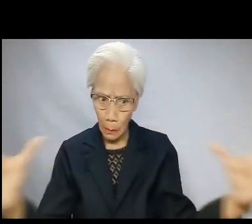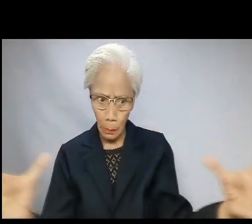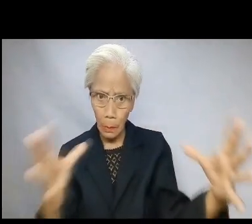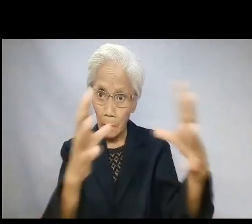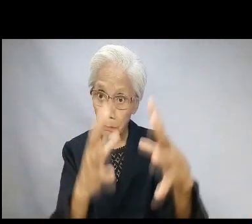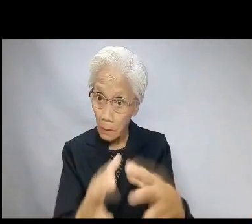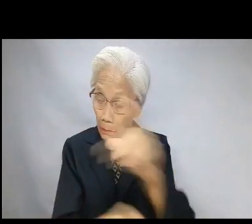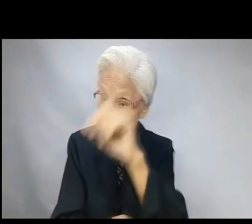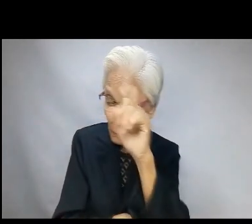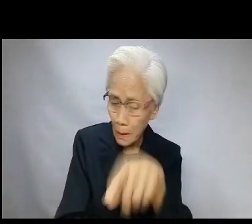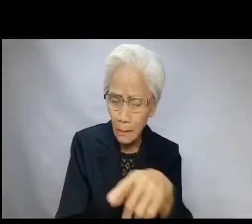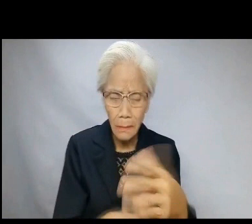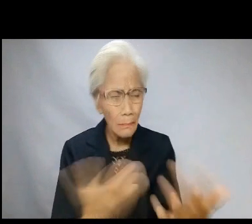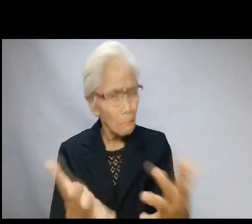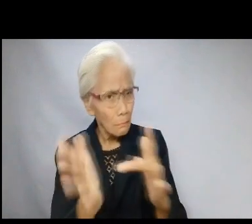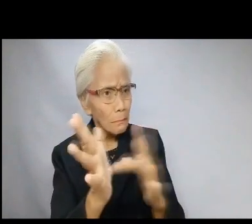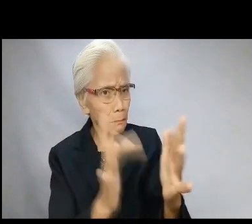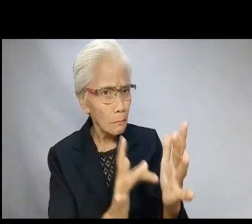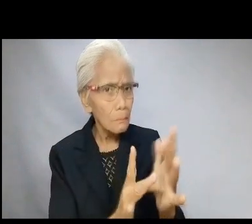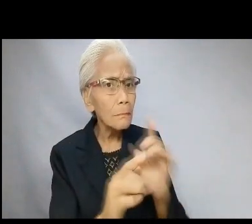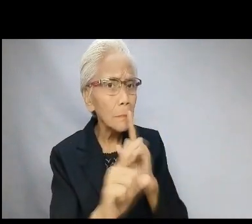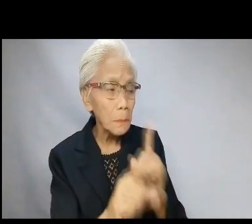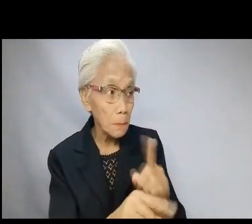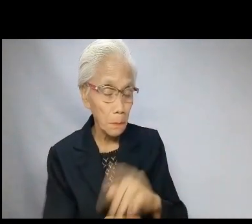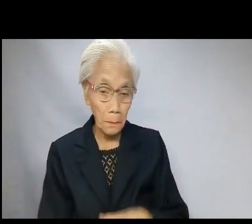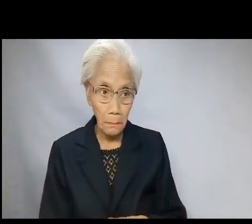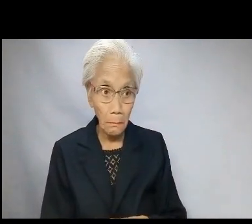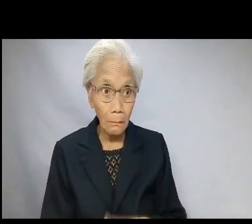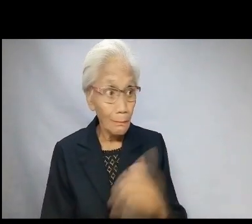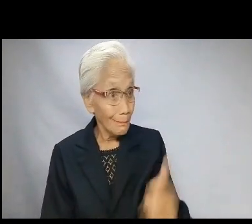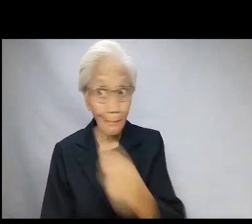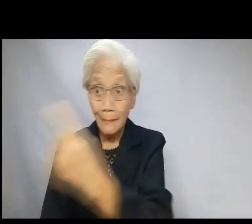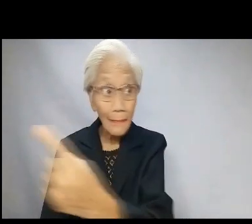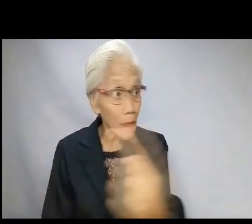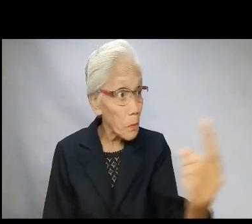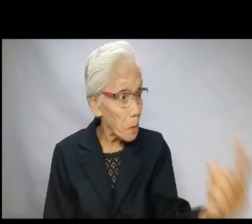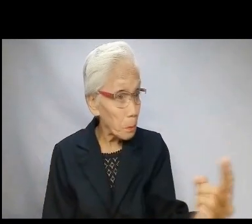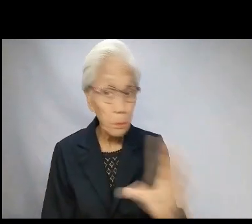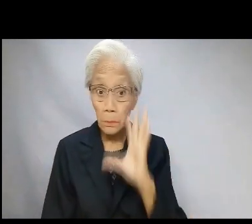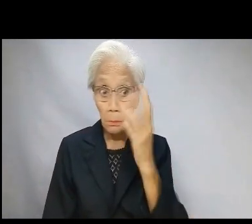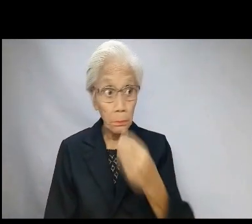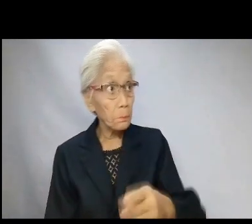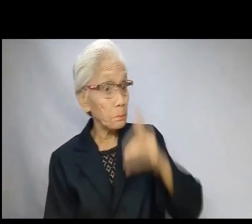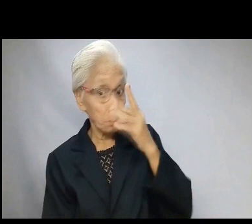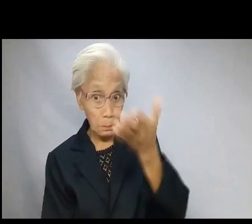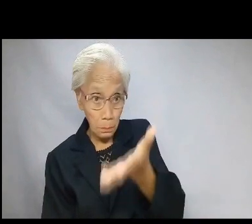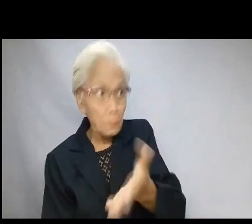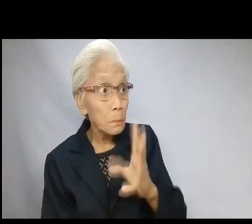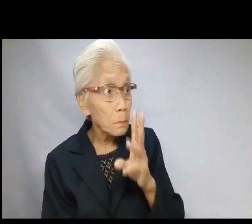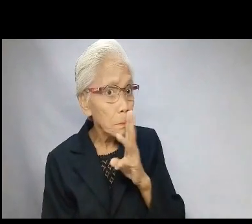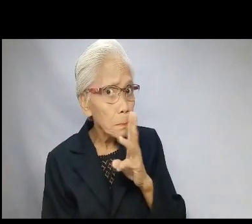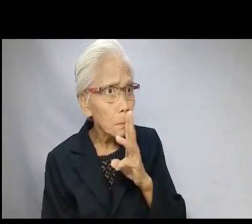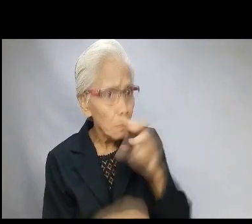flocks?" Jesus answered and said to her, "Everyone who drinks this water will be